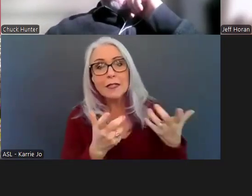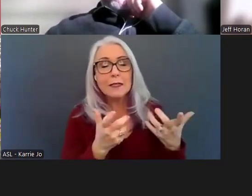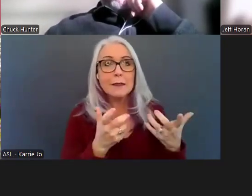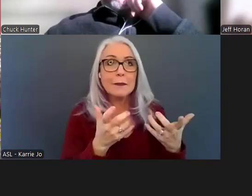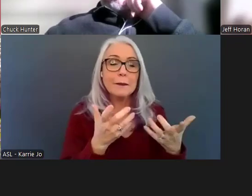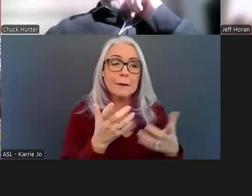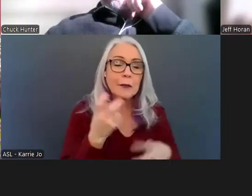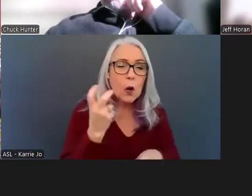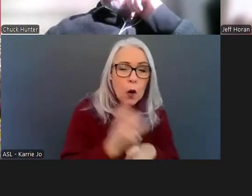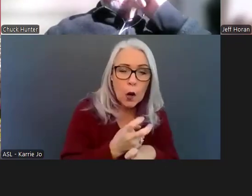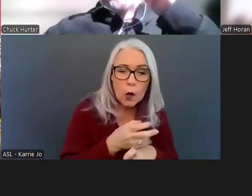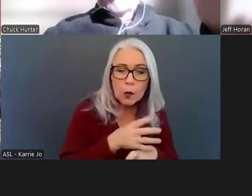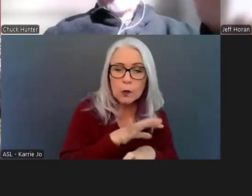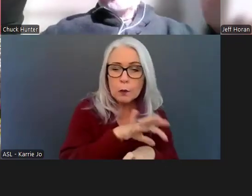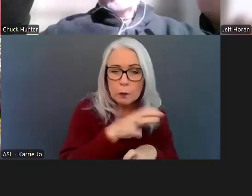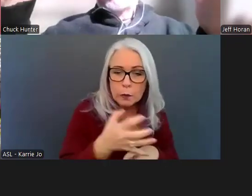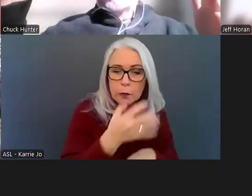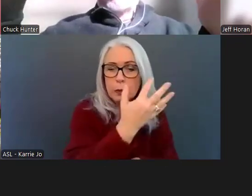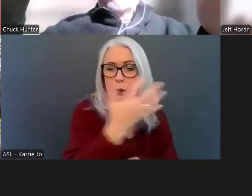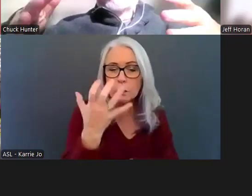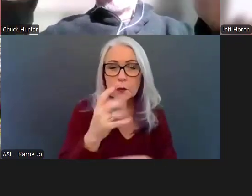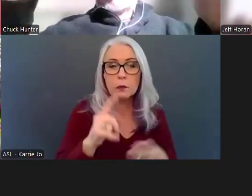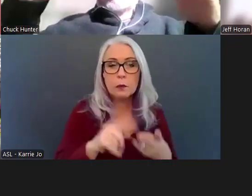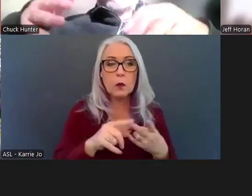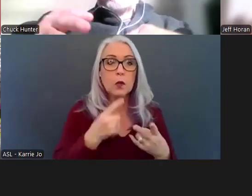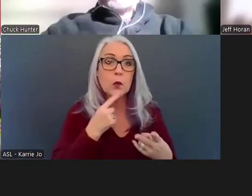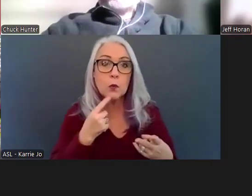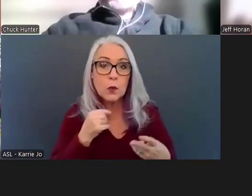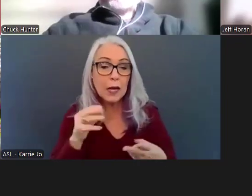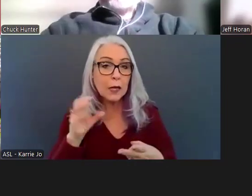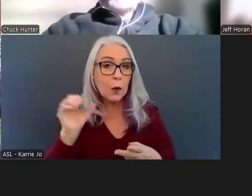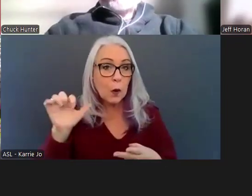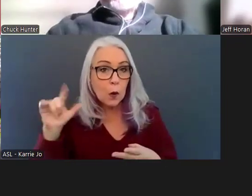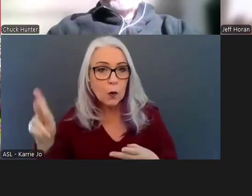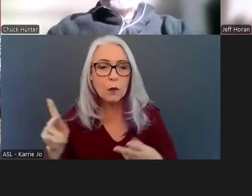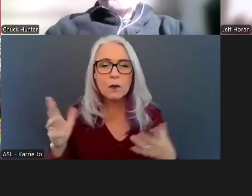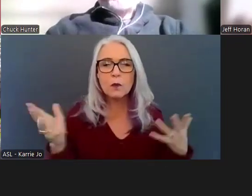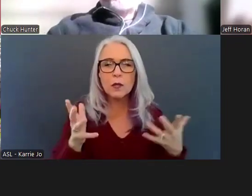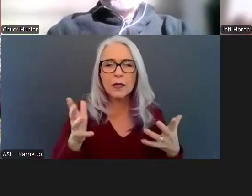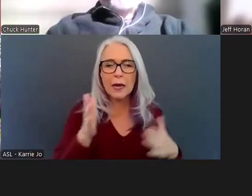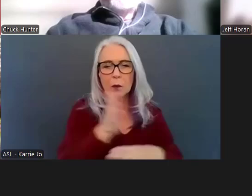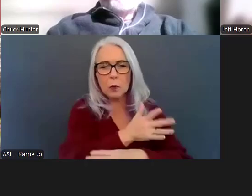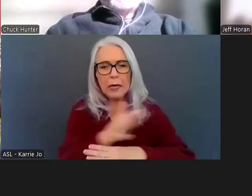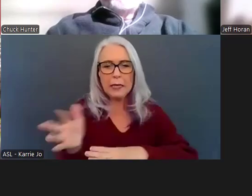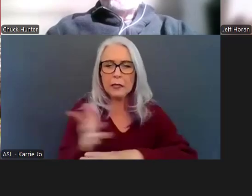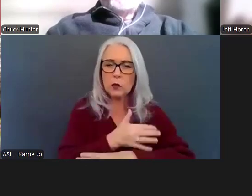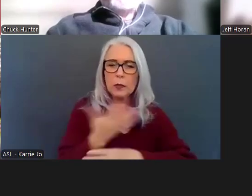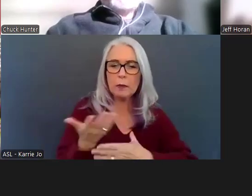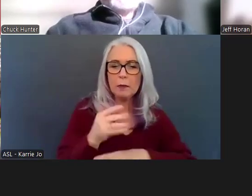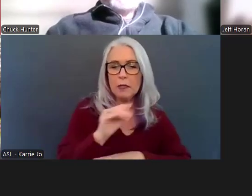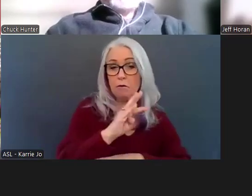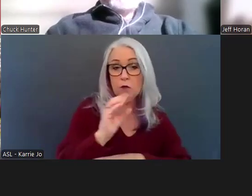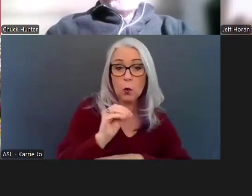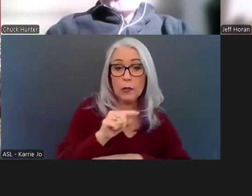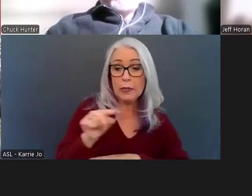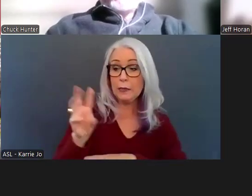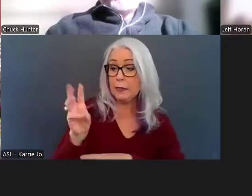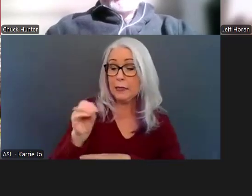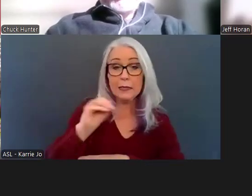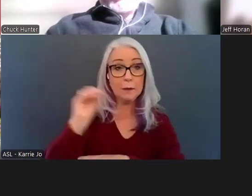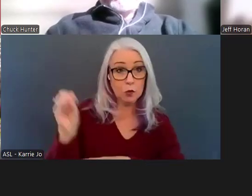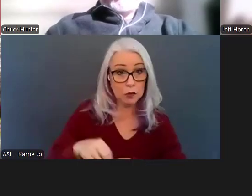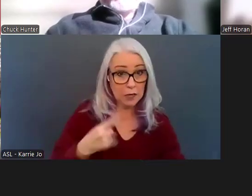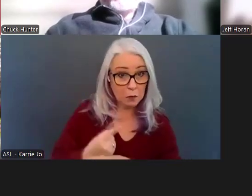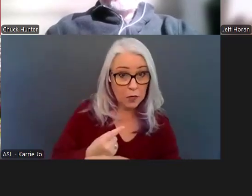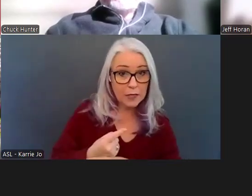or whatever, you know, whatever the range is, you know, 40 to 60% or something like that, right? So